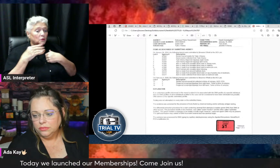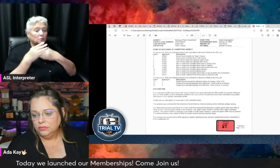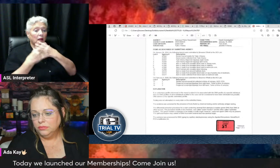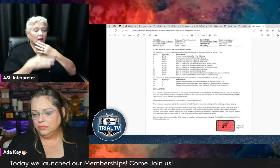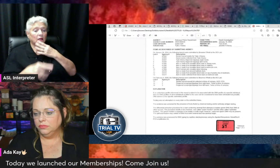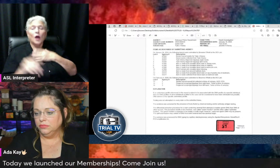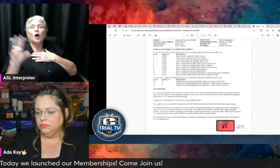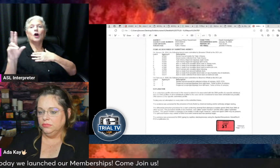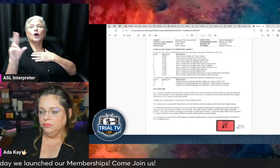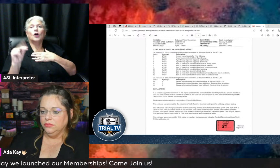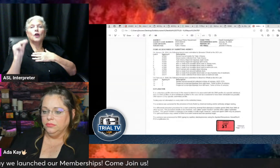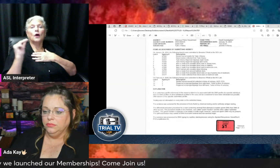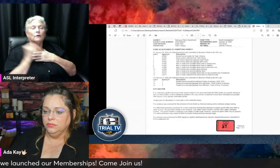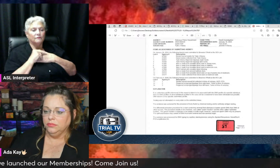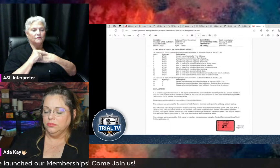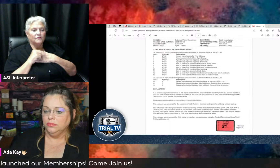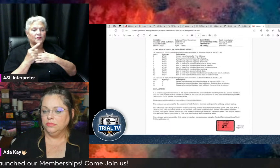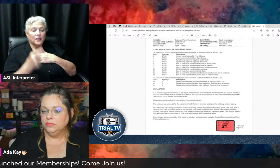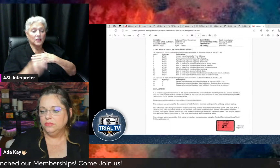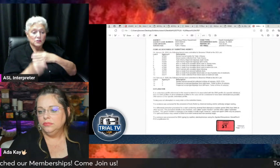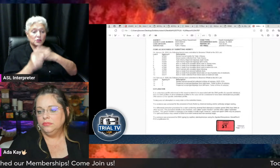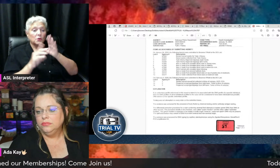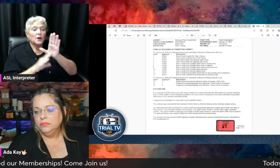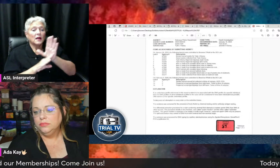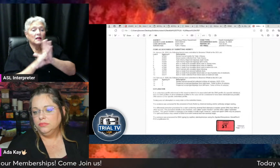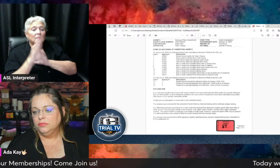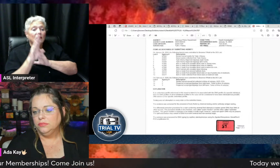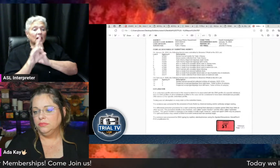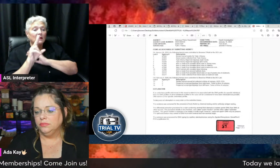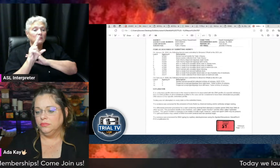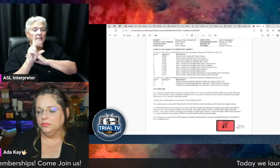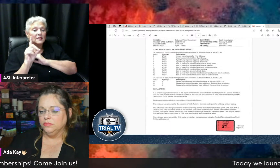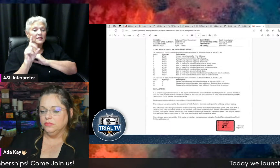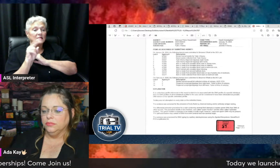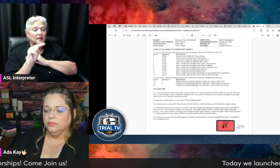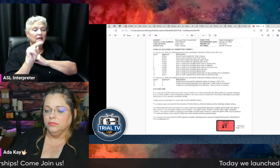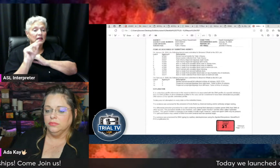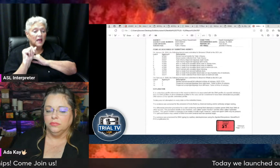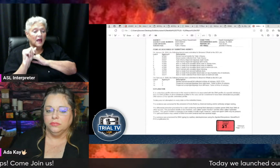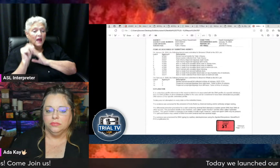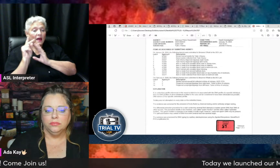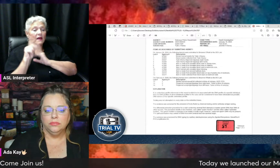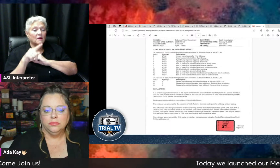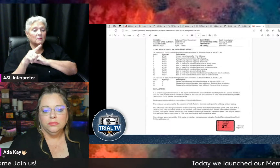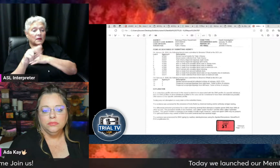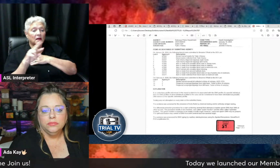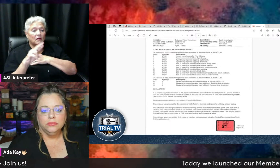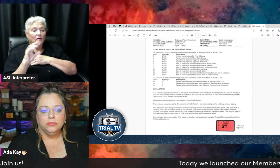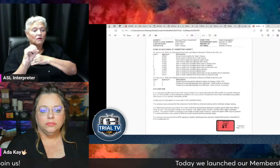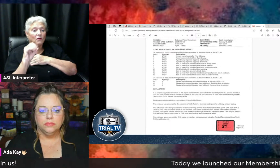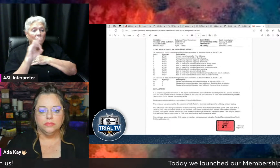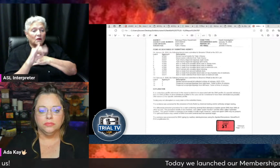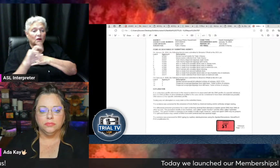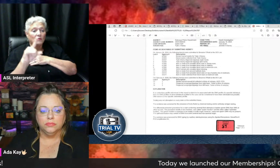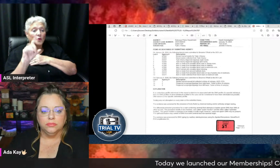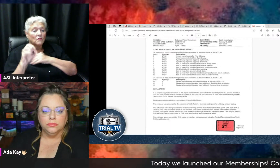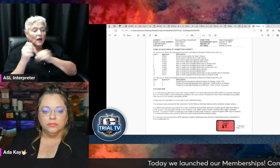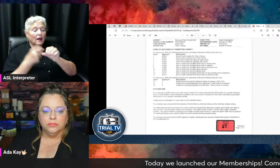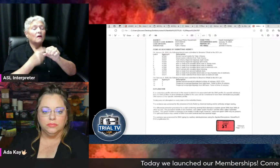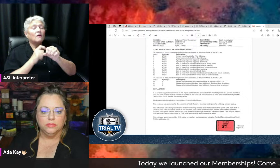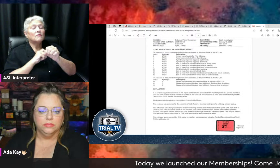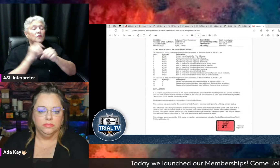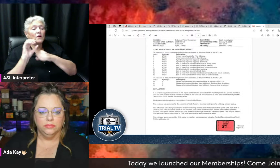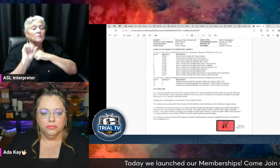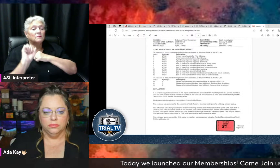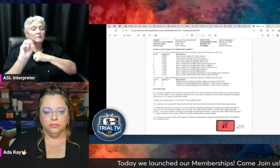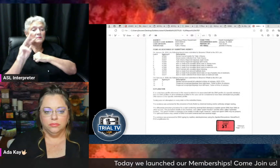Were you able to develop a DNA profile from the swab? Yes. And